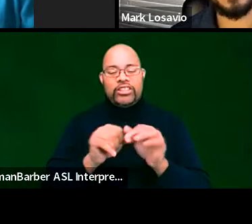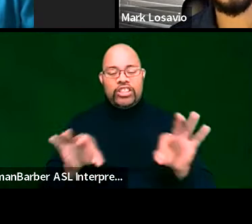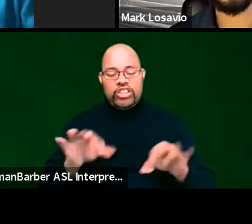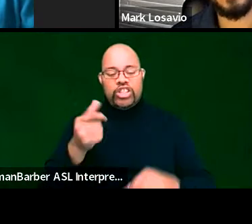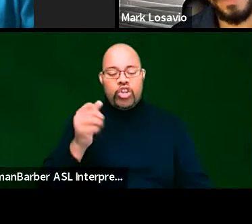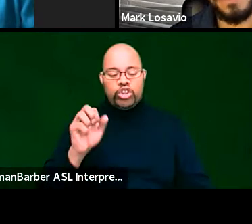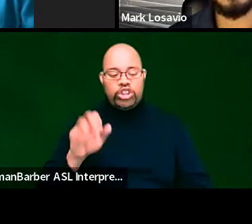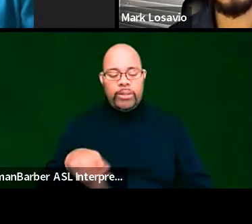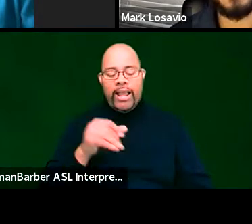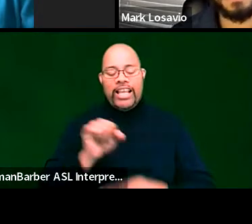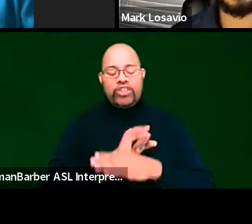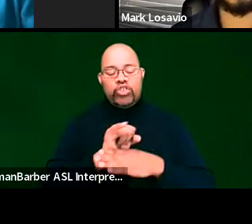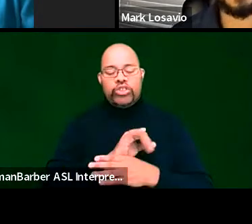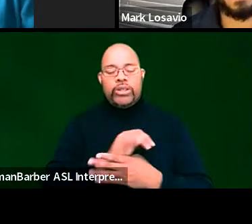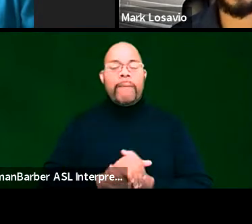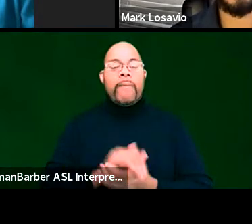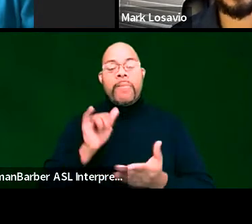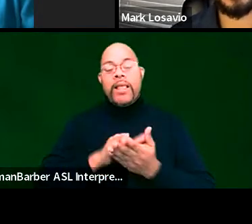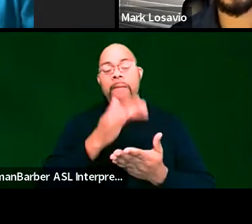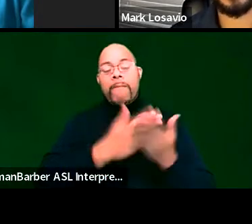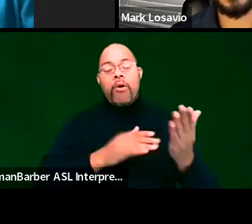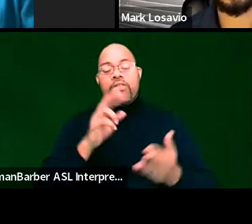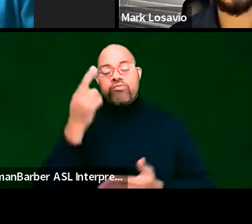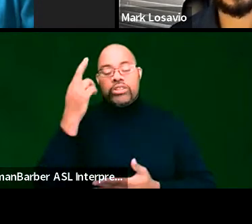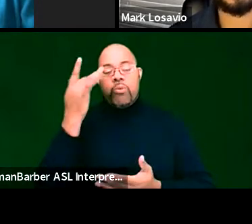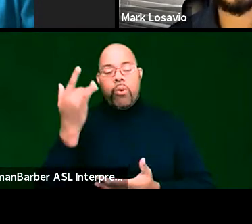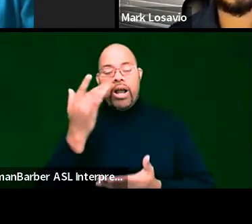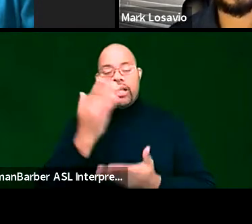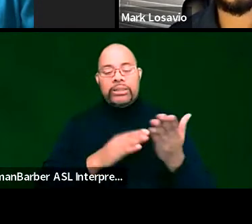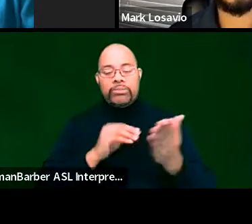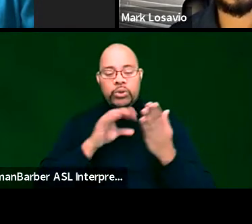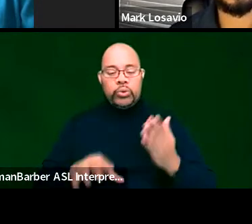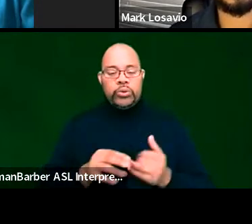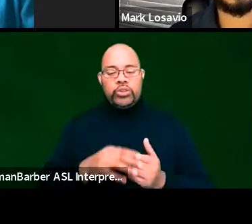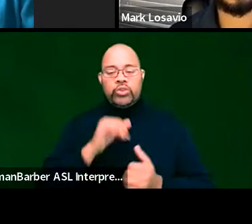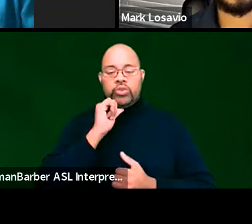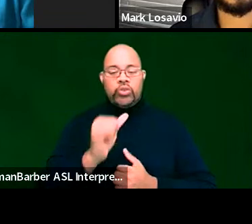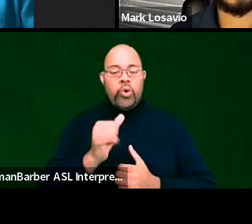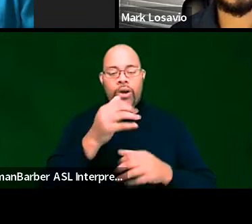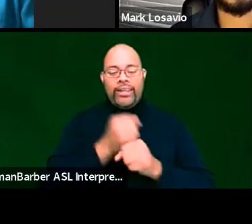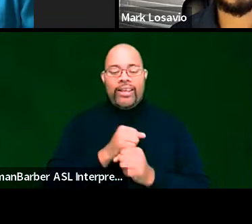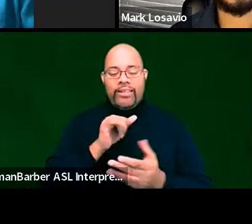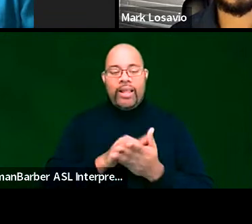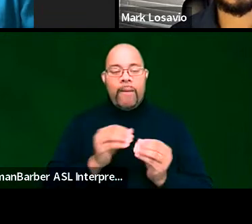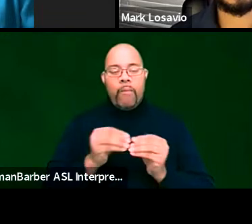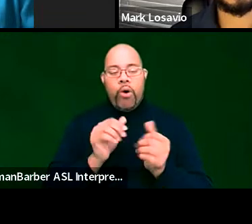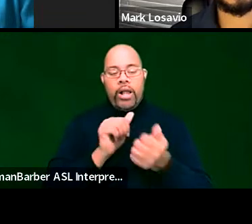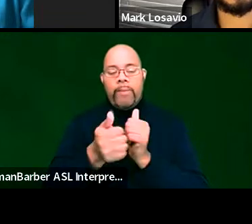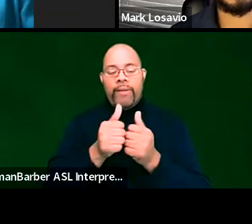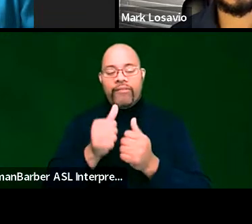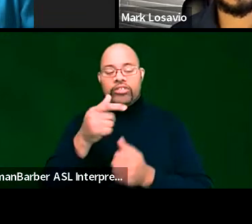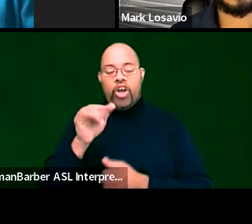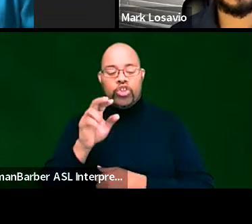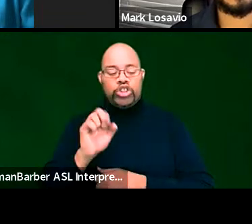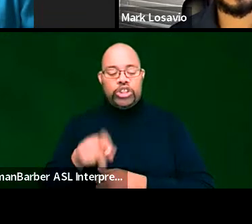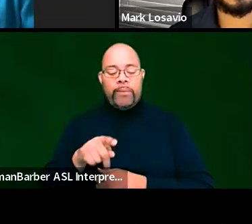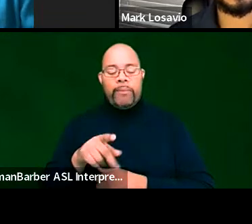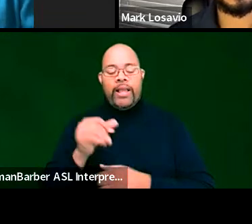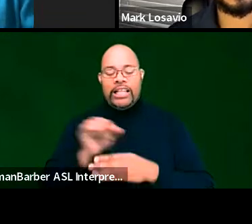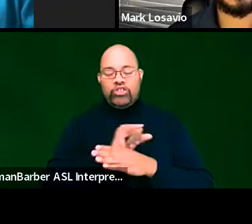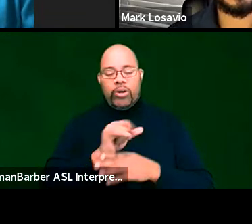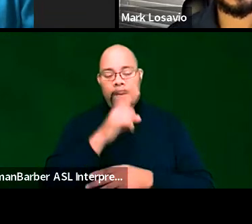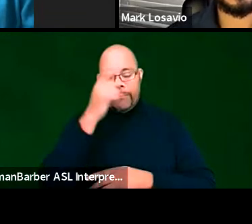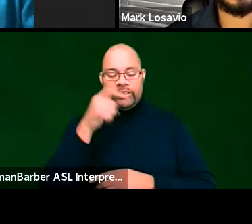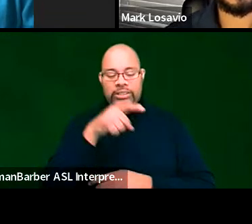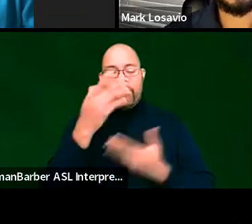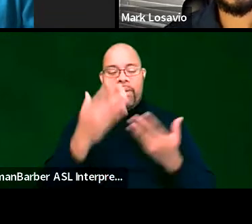and internships, right? Like that's part of the reason why some students don't get these more competitive scholarships and internships, because